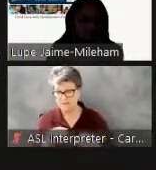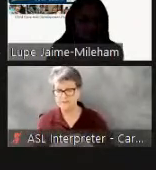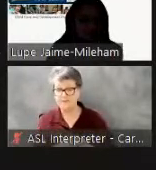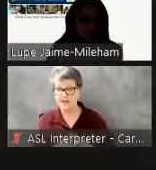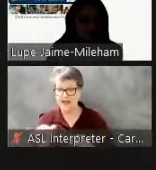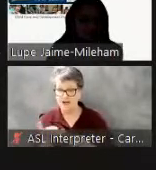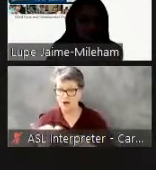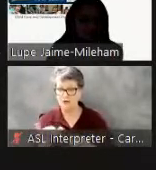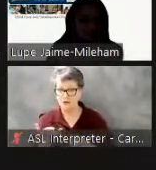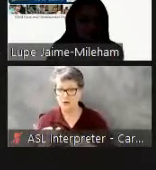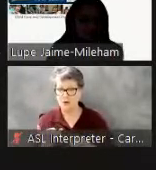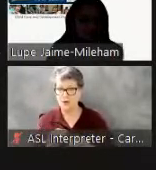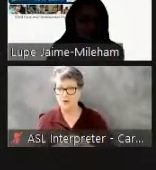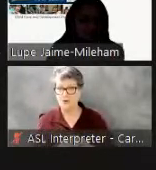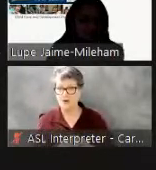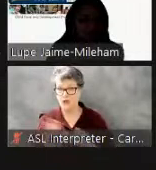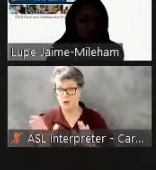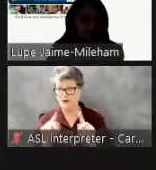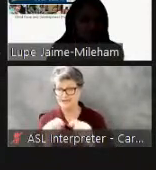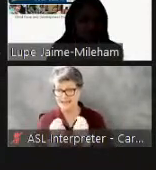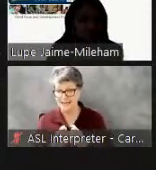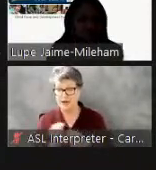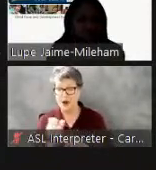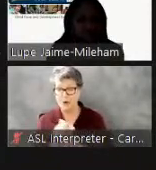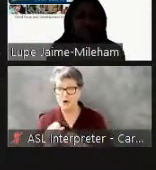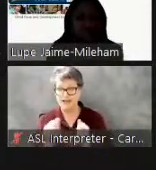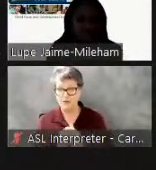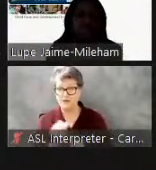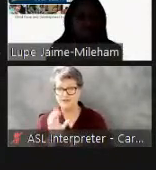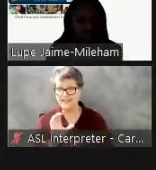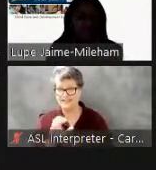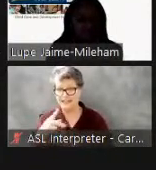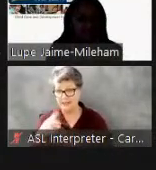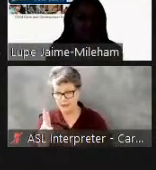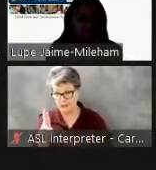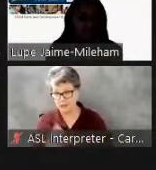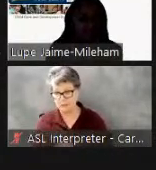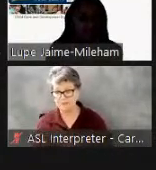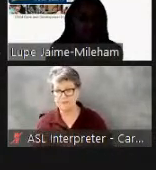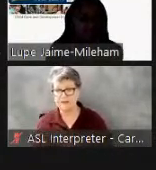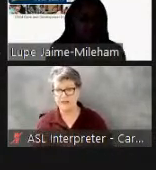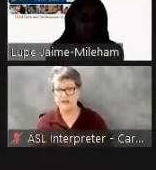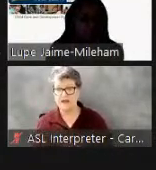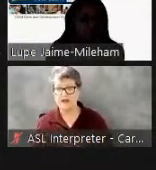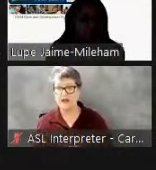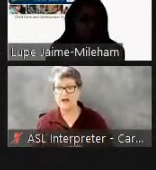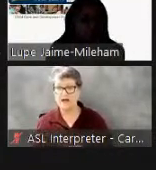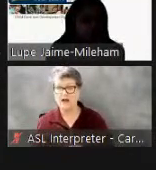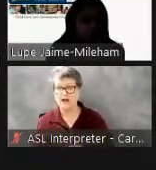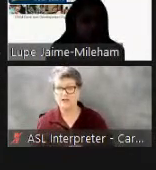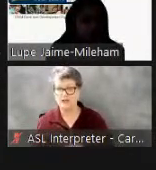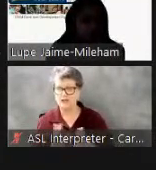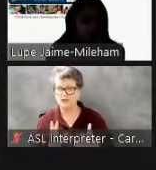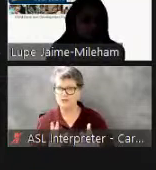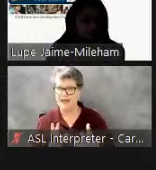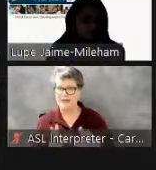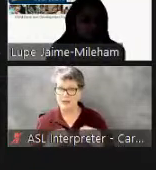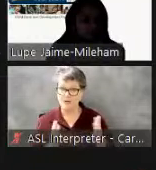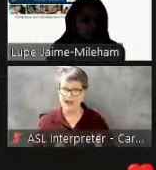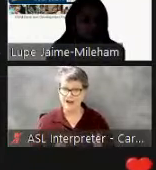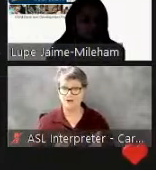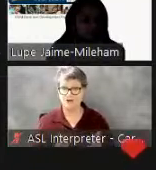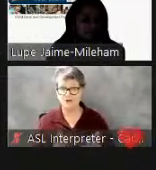as their teams for working with CCPU. Providers need this support and this work